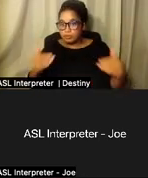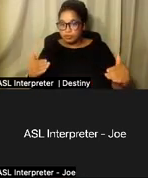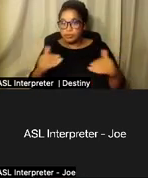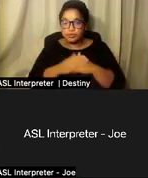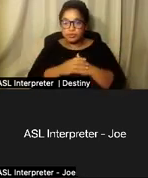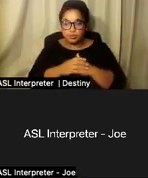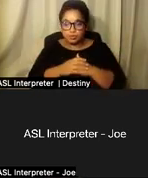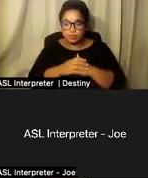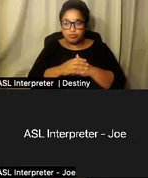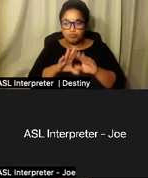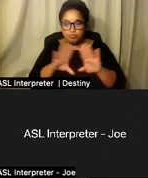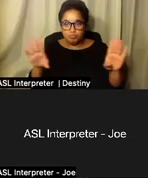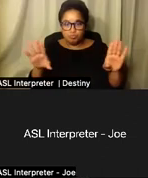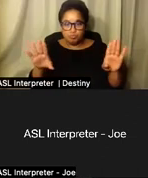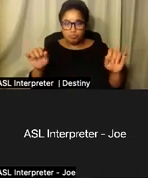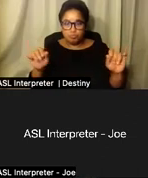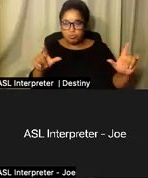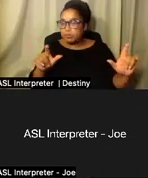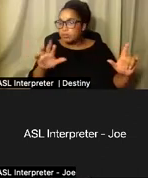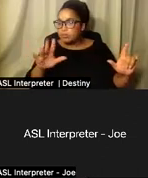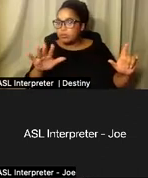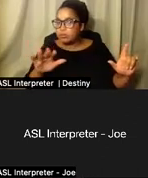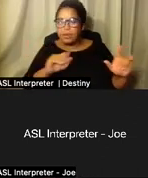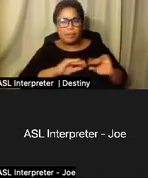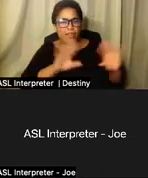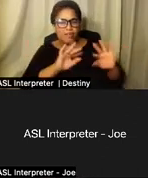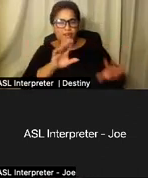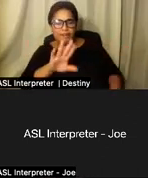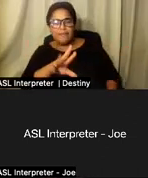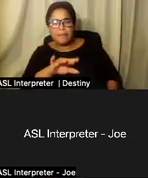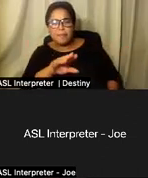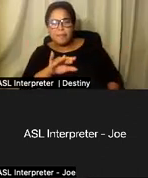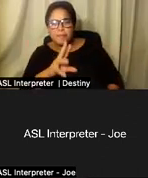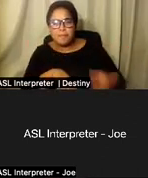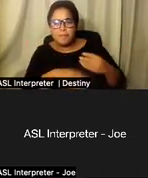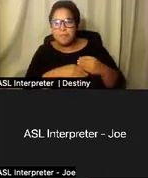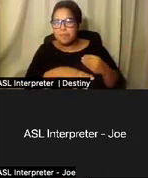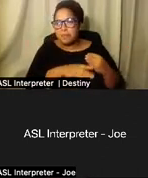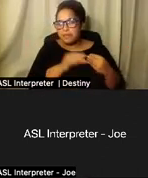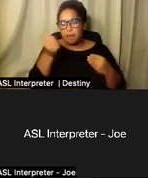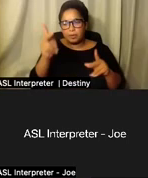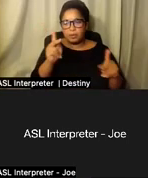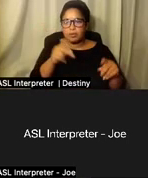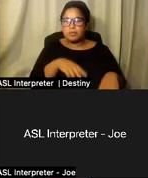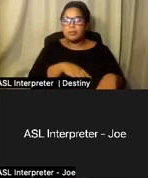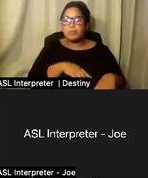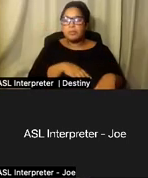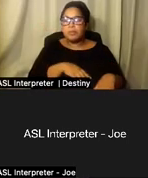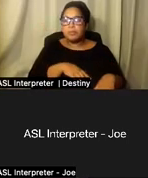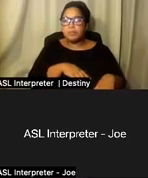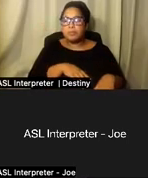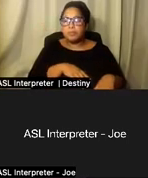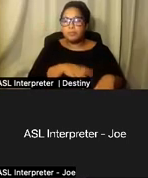the next slide, I think, is a question. Maybe clarify for me or others. We've